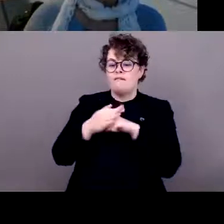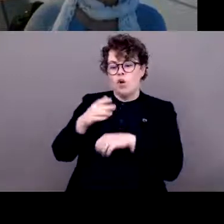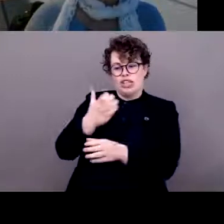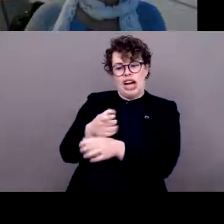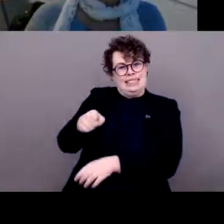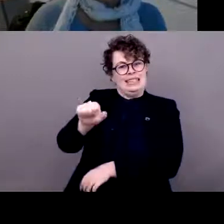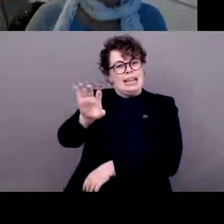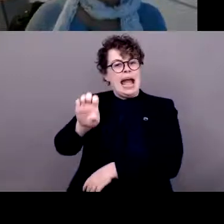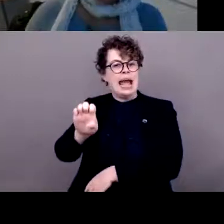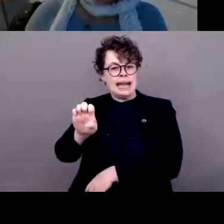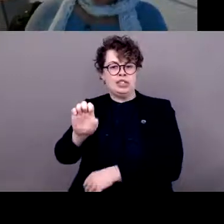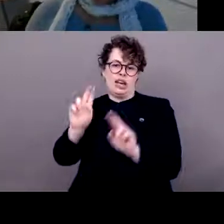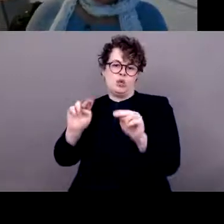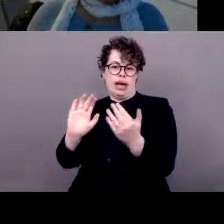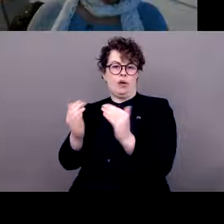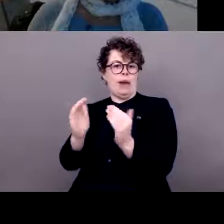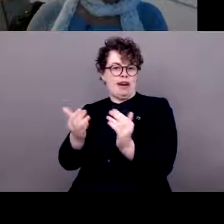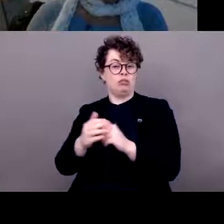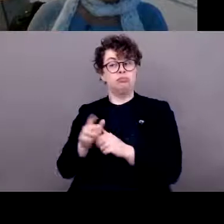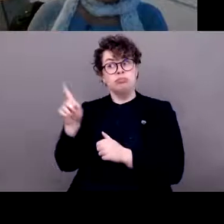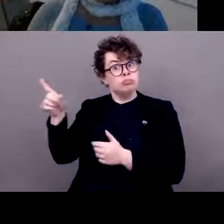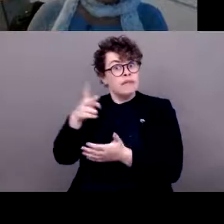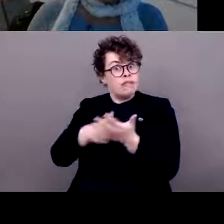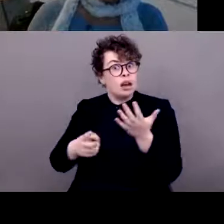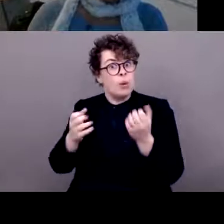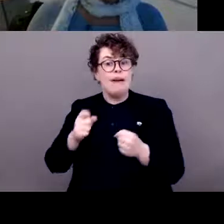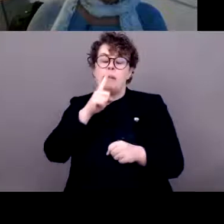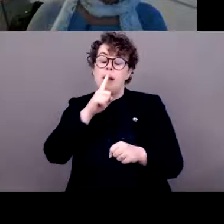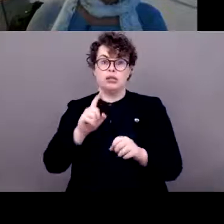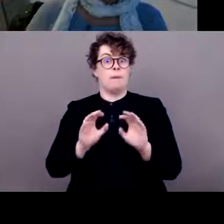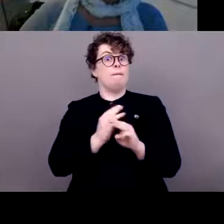These sorts of tests have value, but they also have limitations.